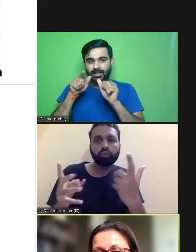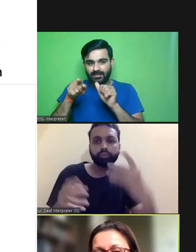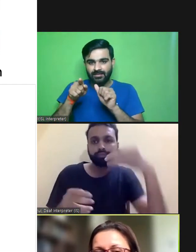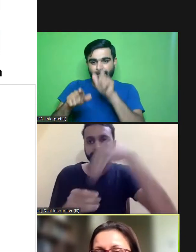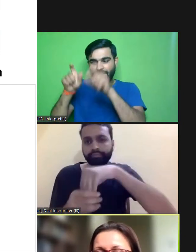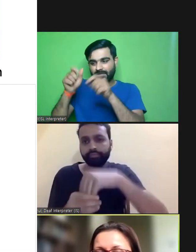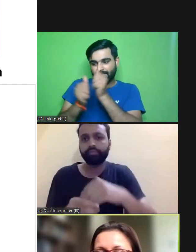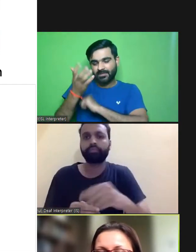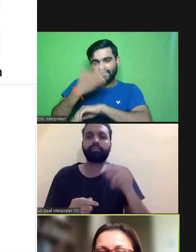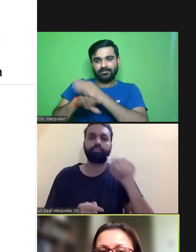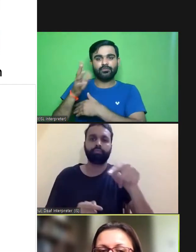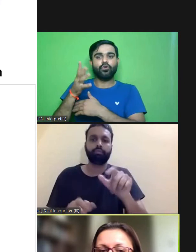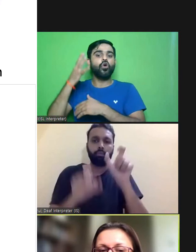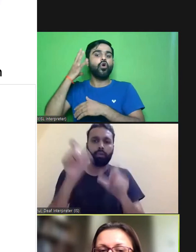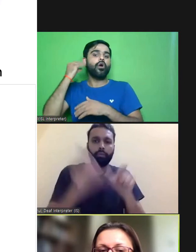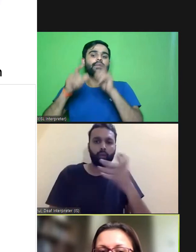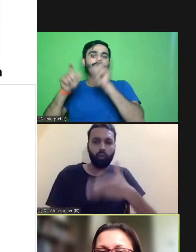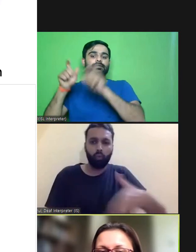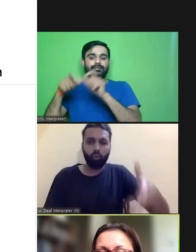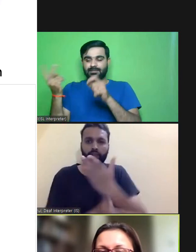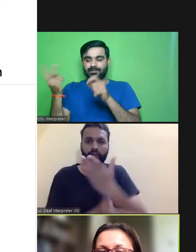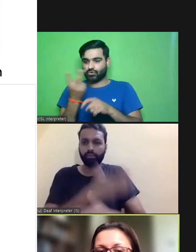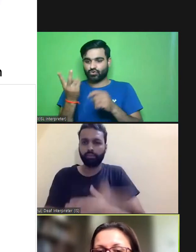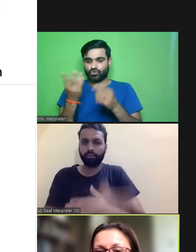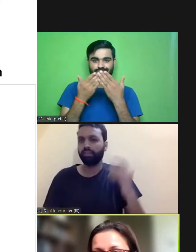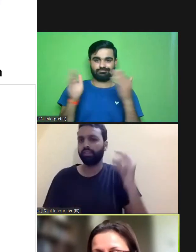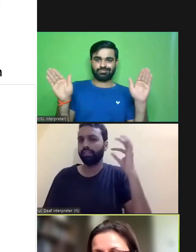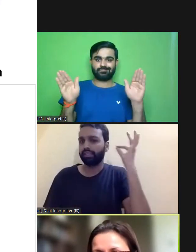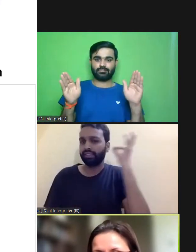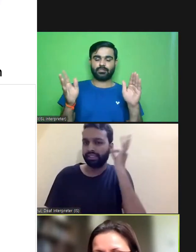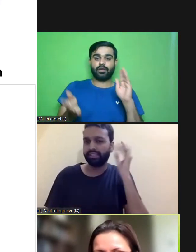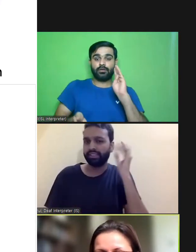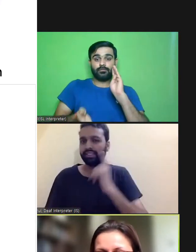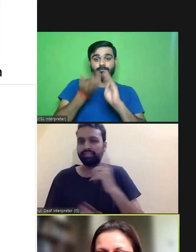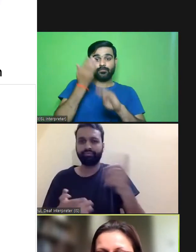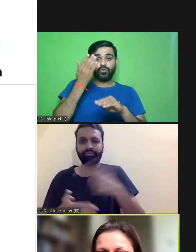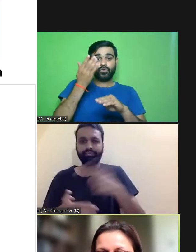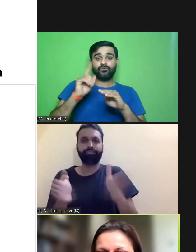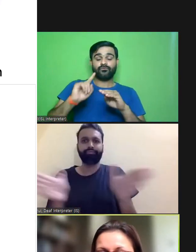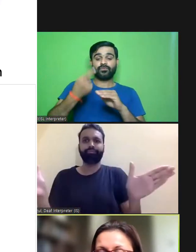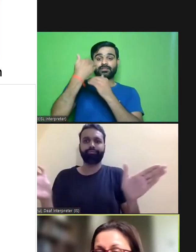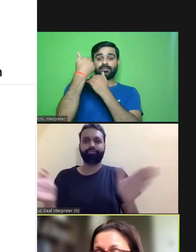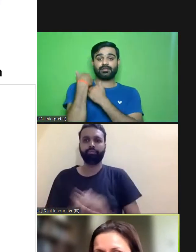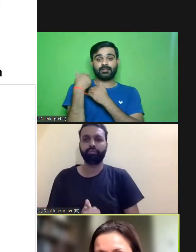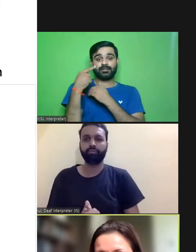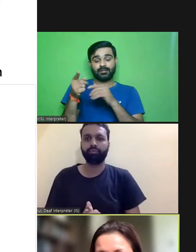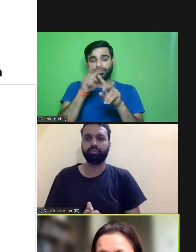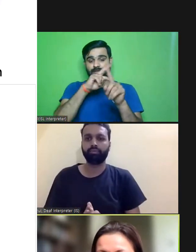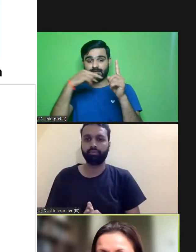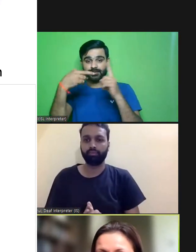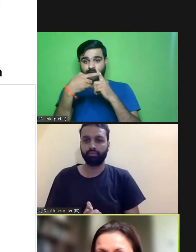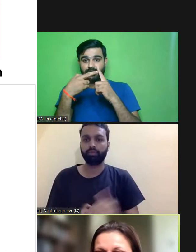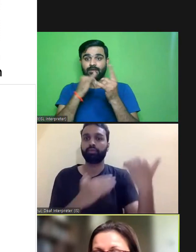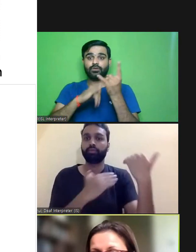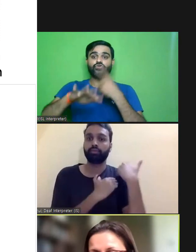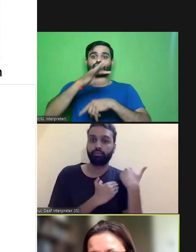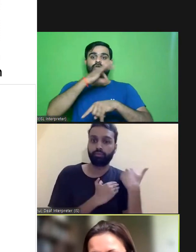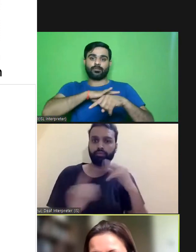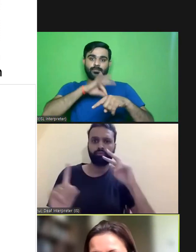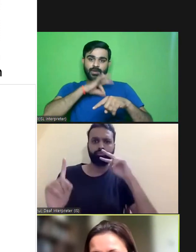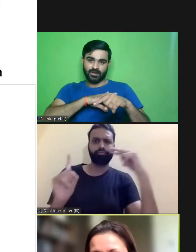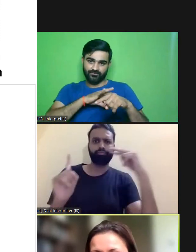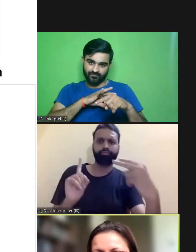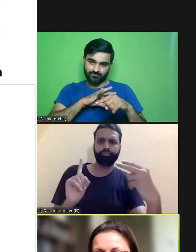and without disabilities, that persons with disabilities are more deprived in aspects related with access to social benefits or